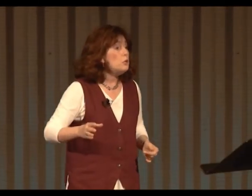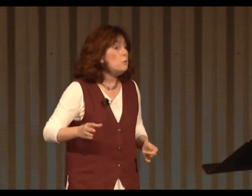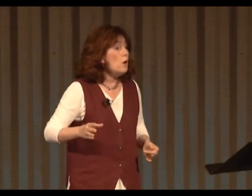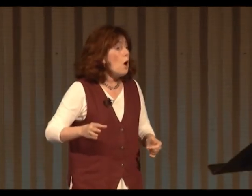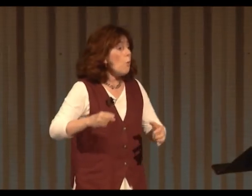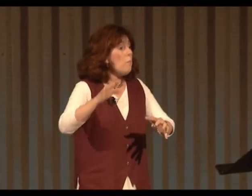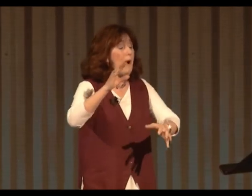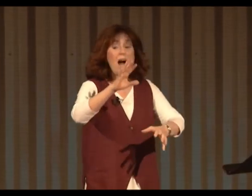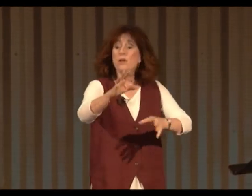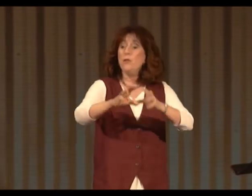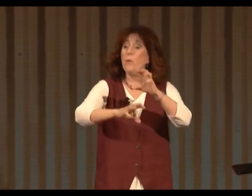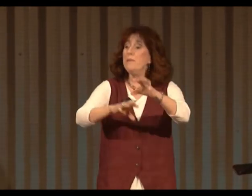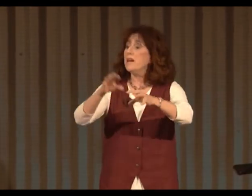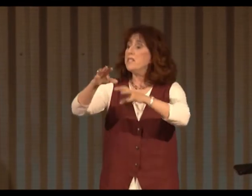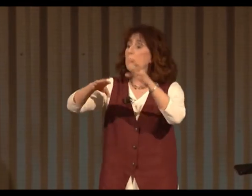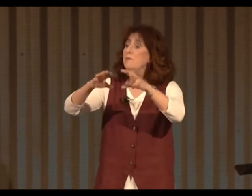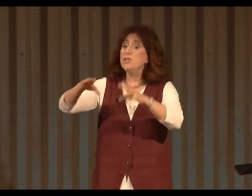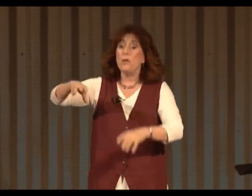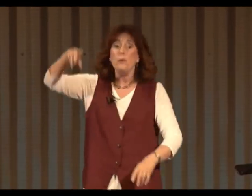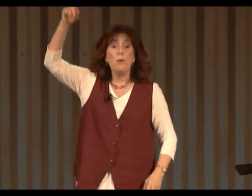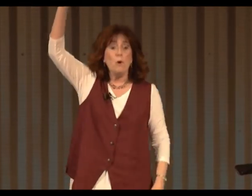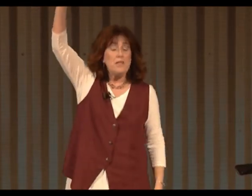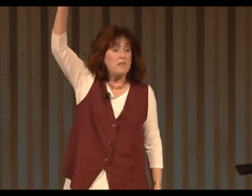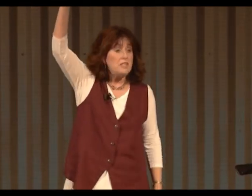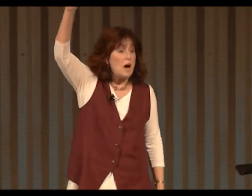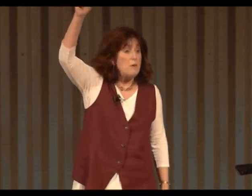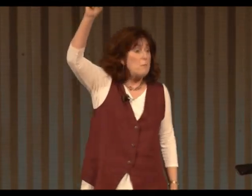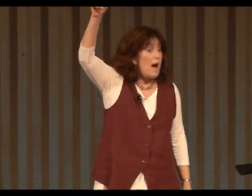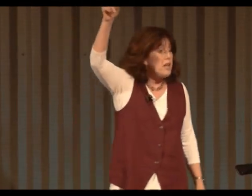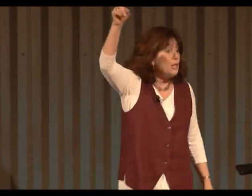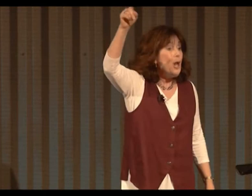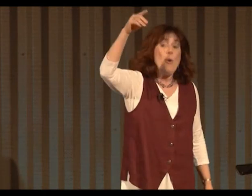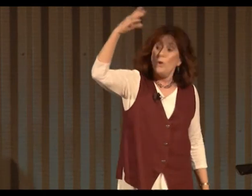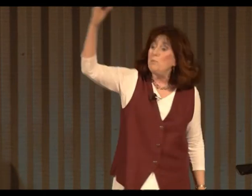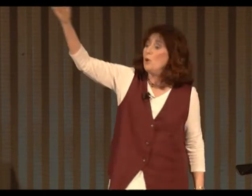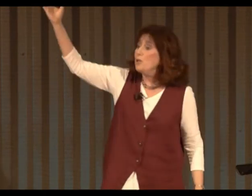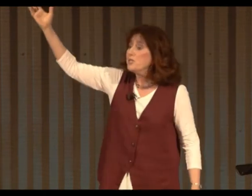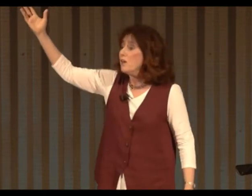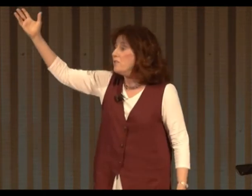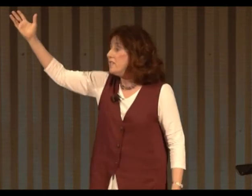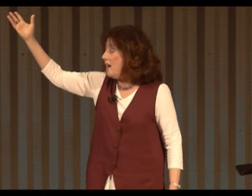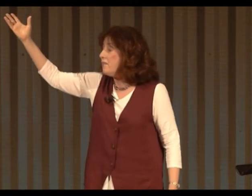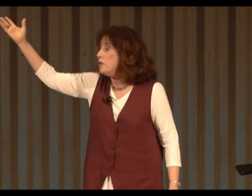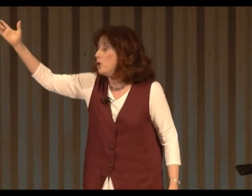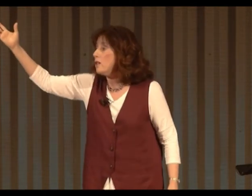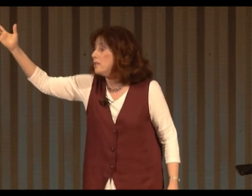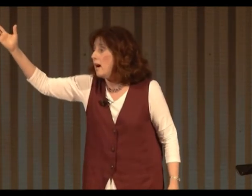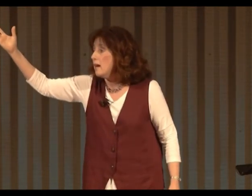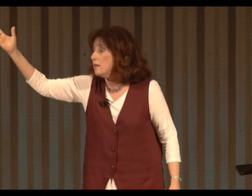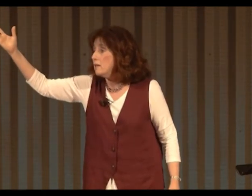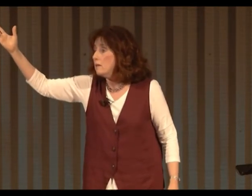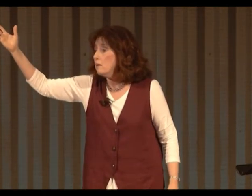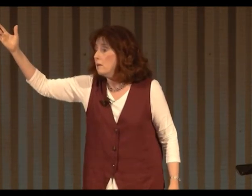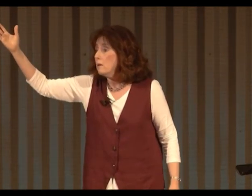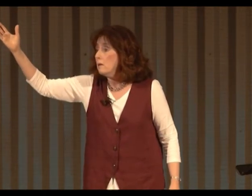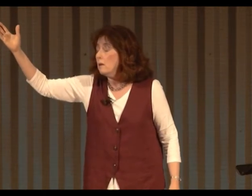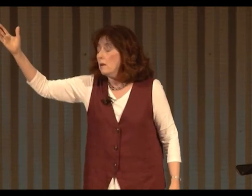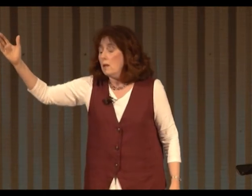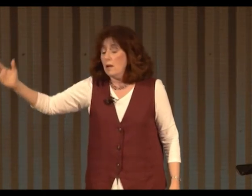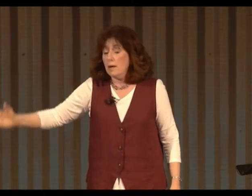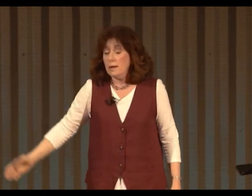what we'll do. We'll pile the women on top of each other, and the woman at the top of the pile will pull herself into heaven and talk to God."